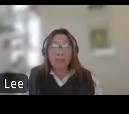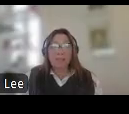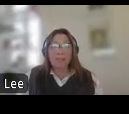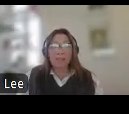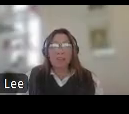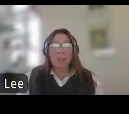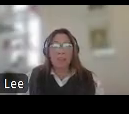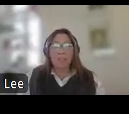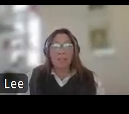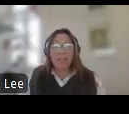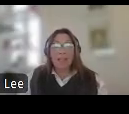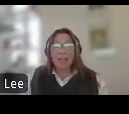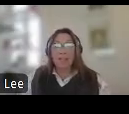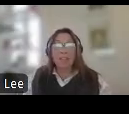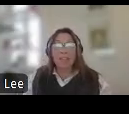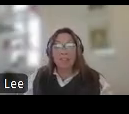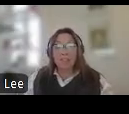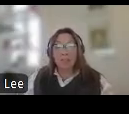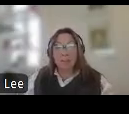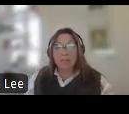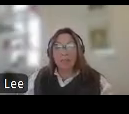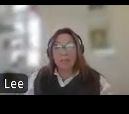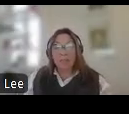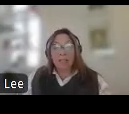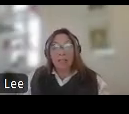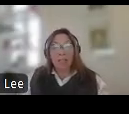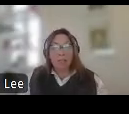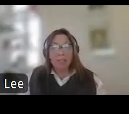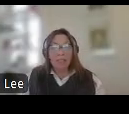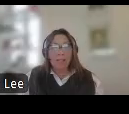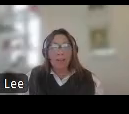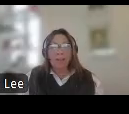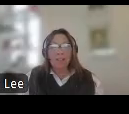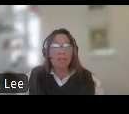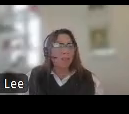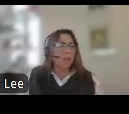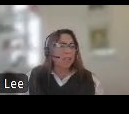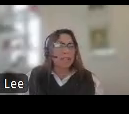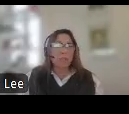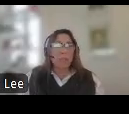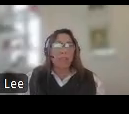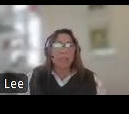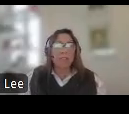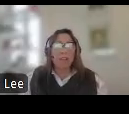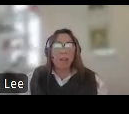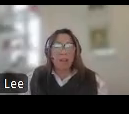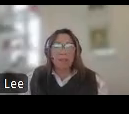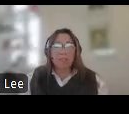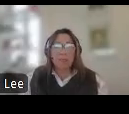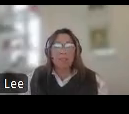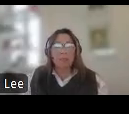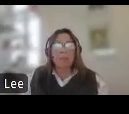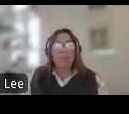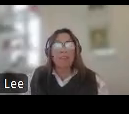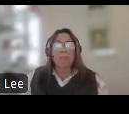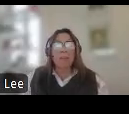titled Often Forgotten Elder Aging Femicide. And when I say often forgotten, it's because often